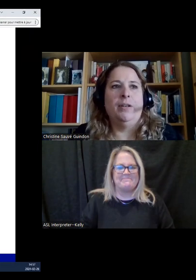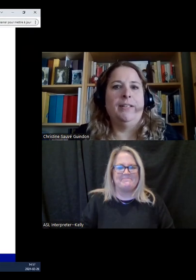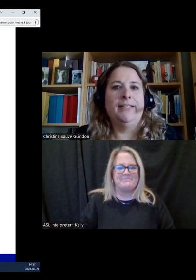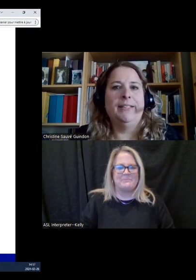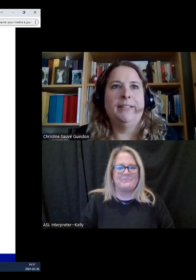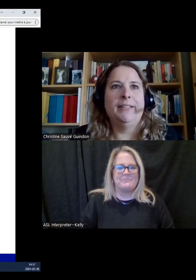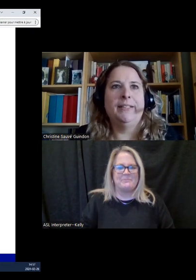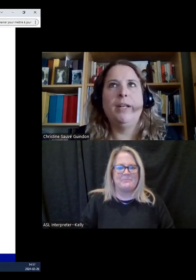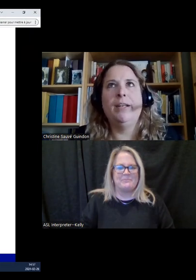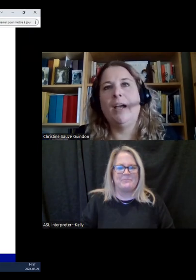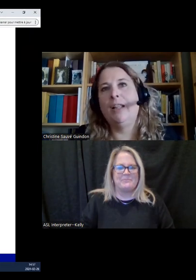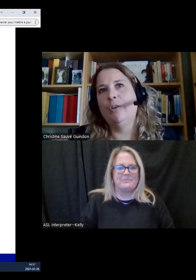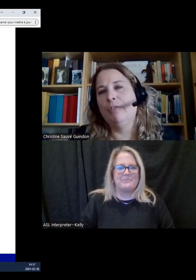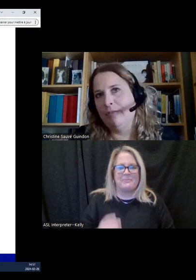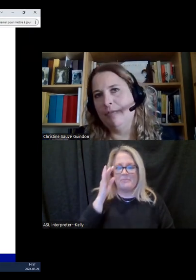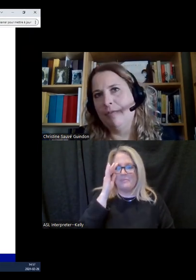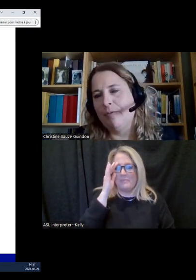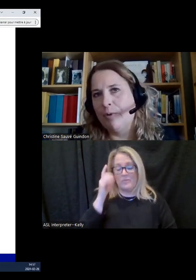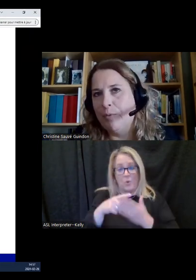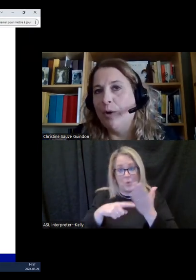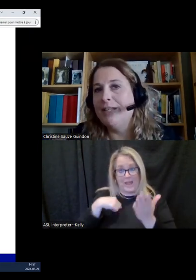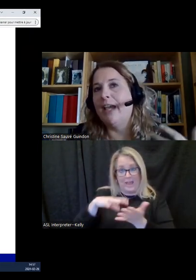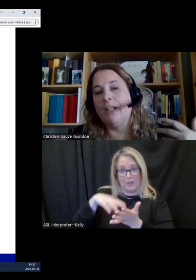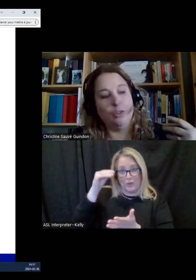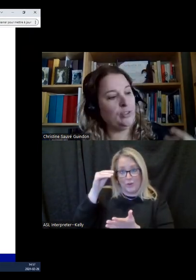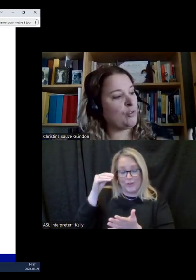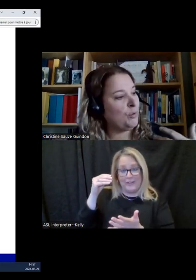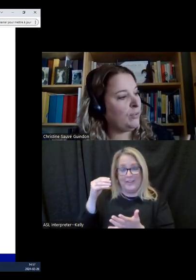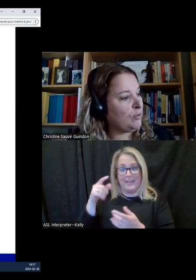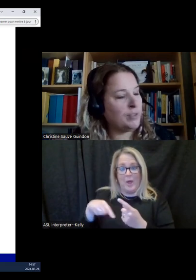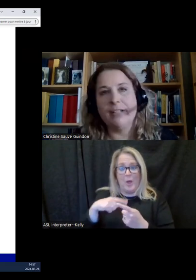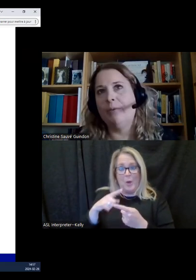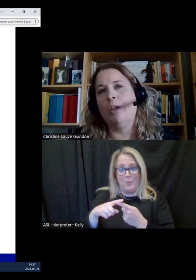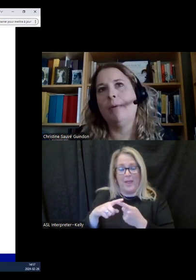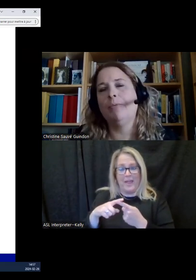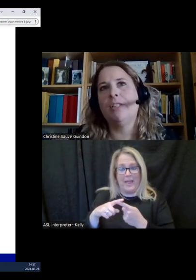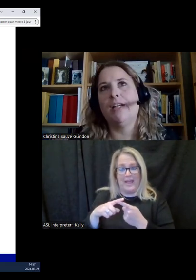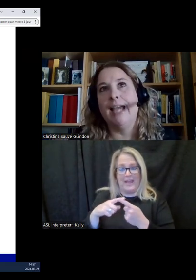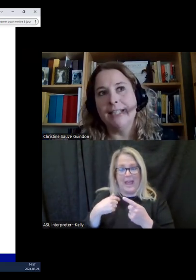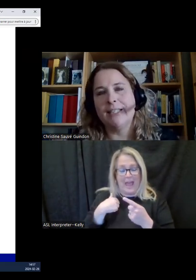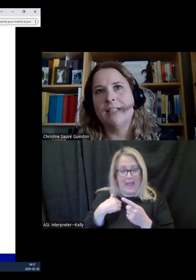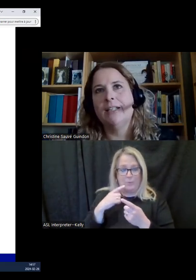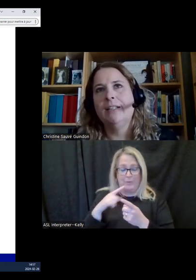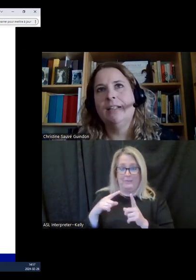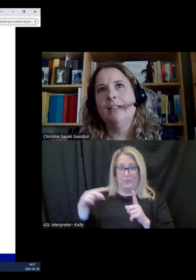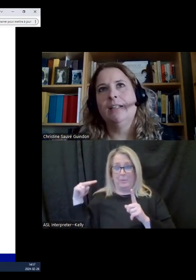So what did I learn once I had looked through it through the tactile working memory scale